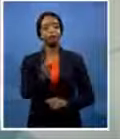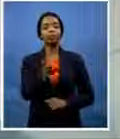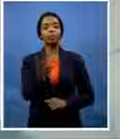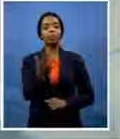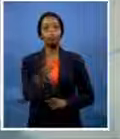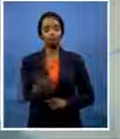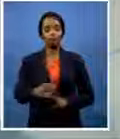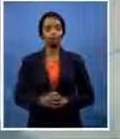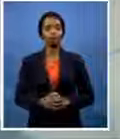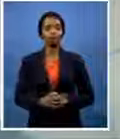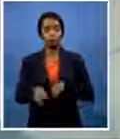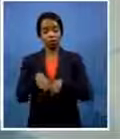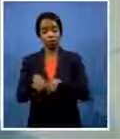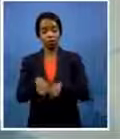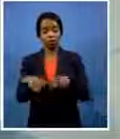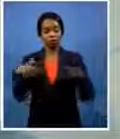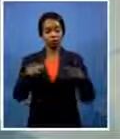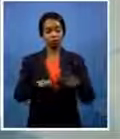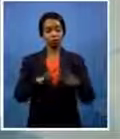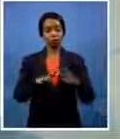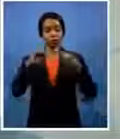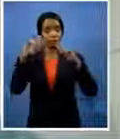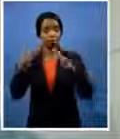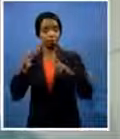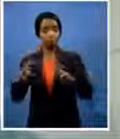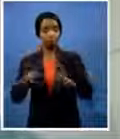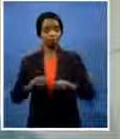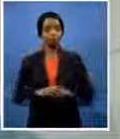this disease is of paramount importance.